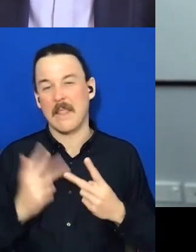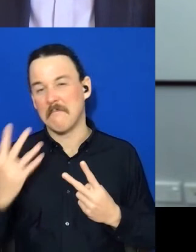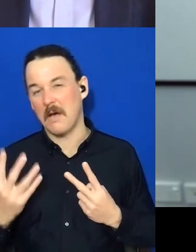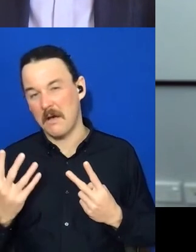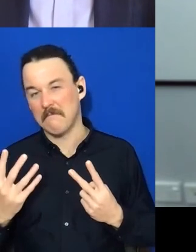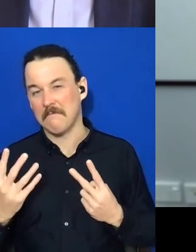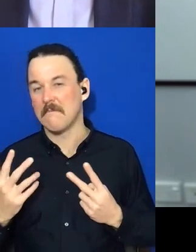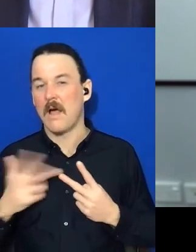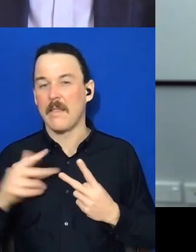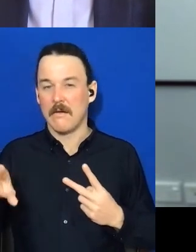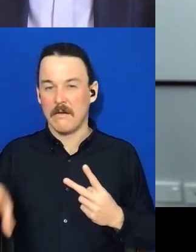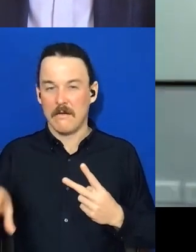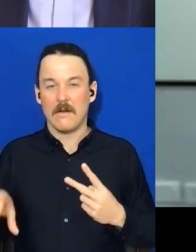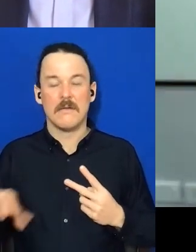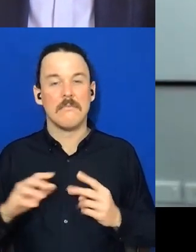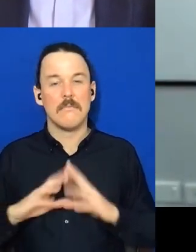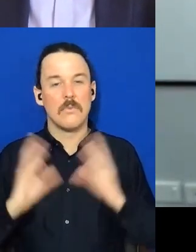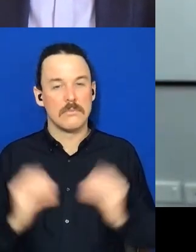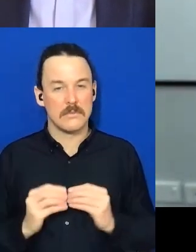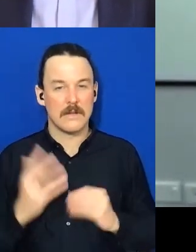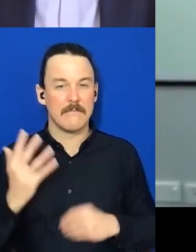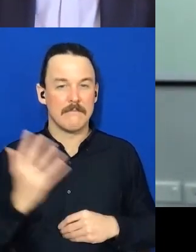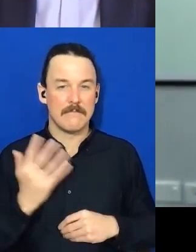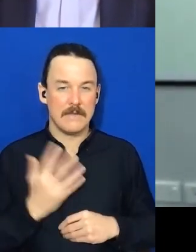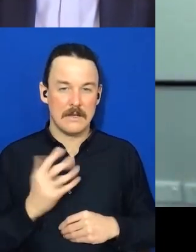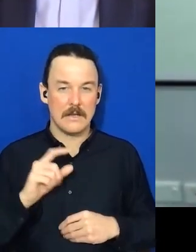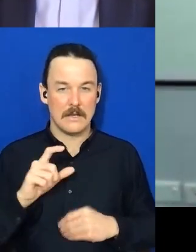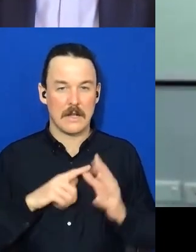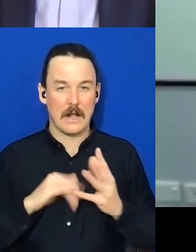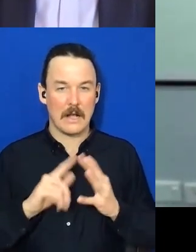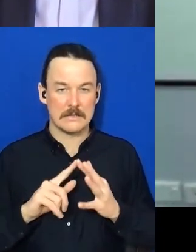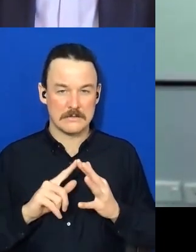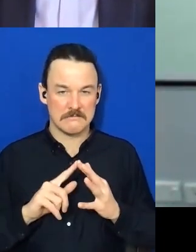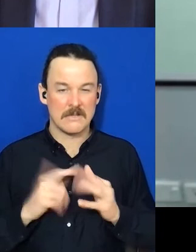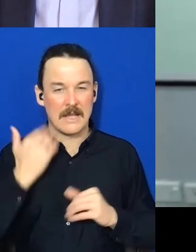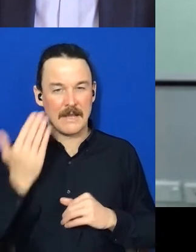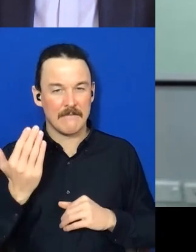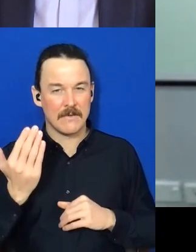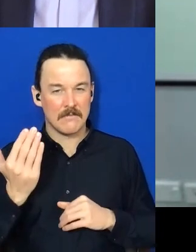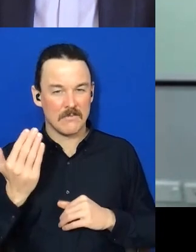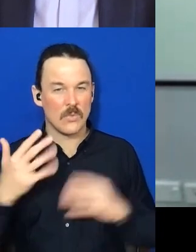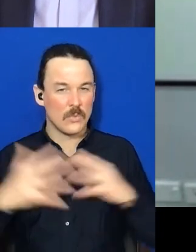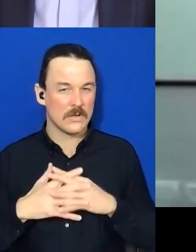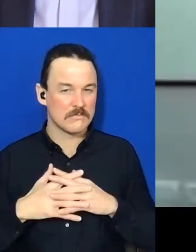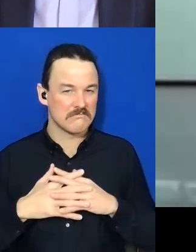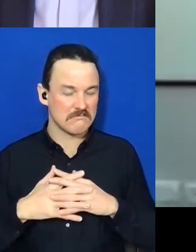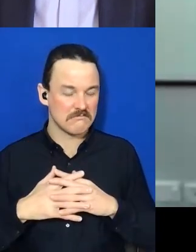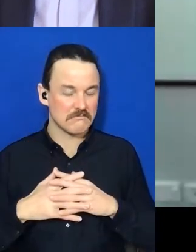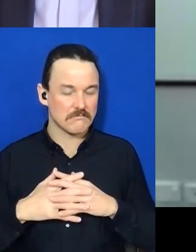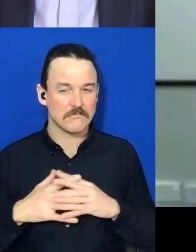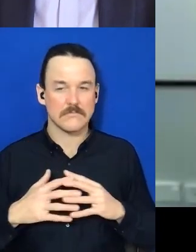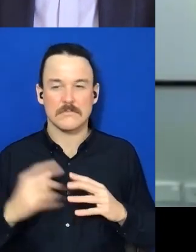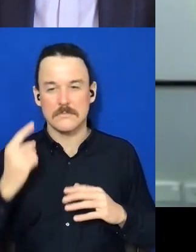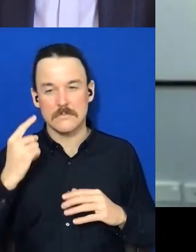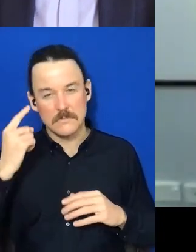week. So when you kind of build that up, the potential, and you can, I think one survey that police have